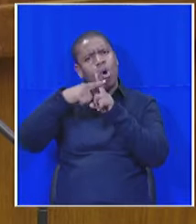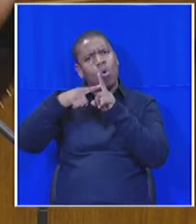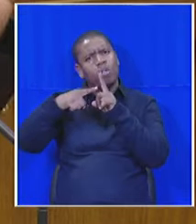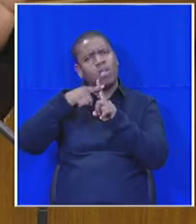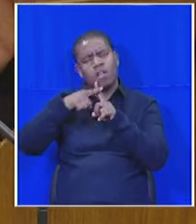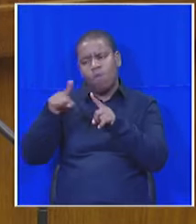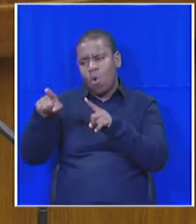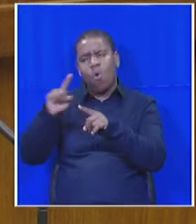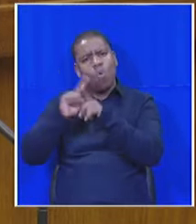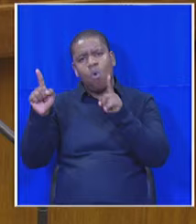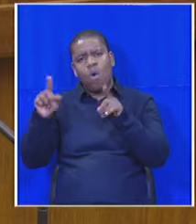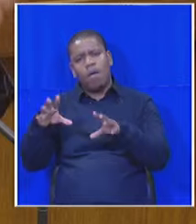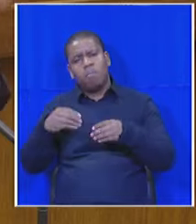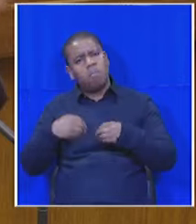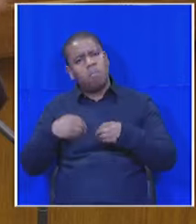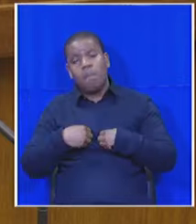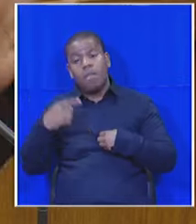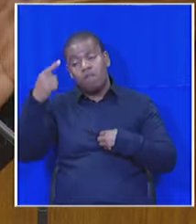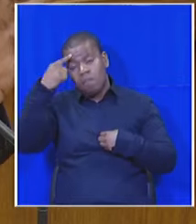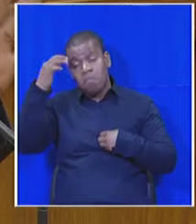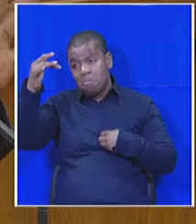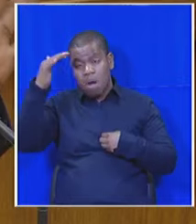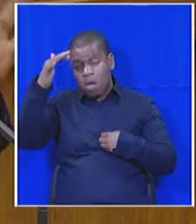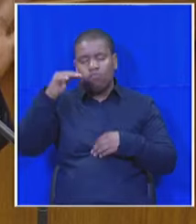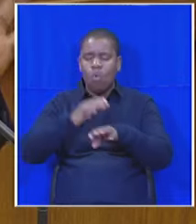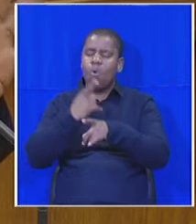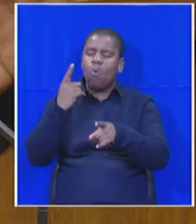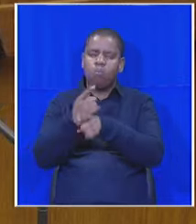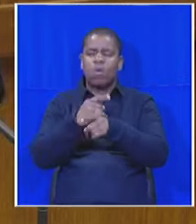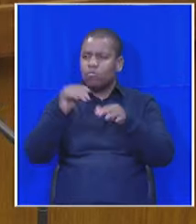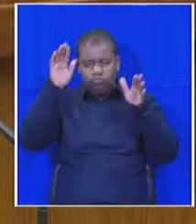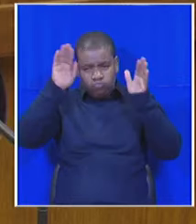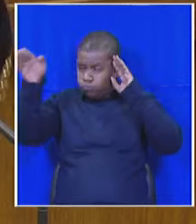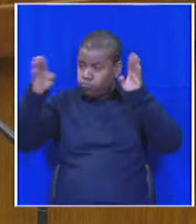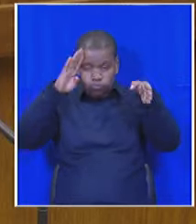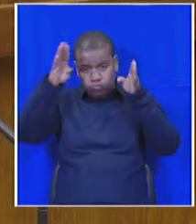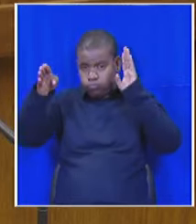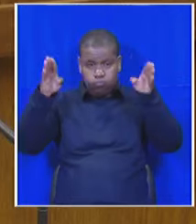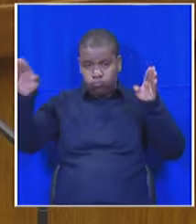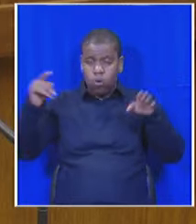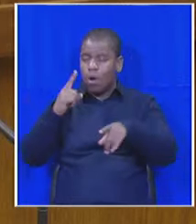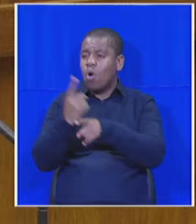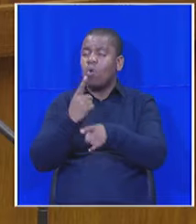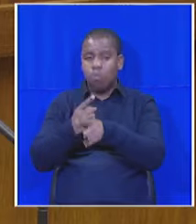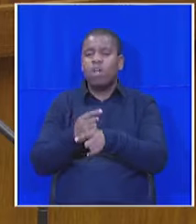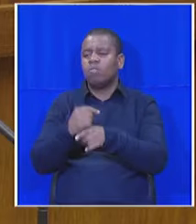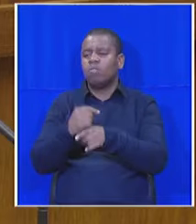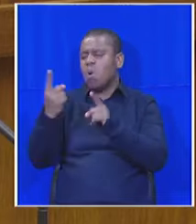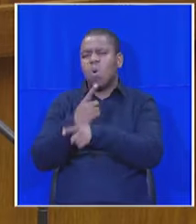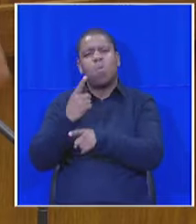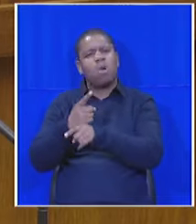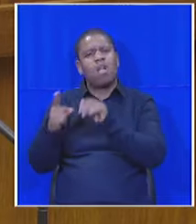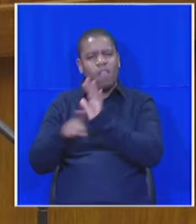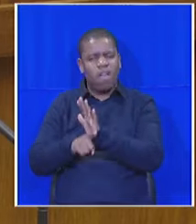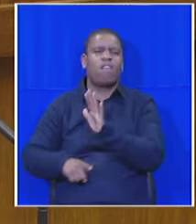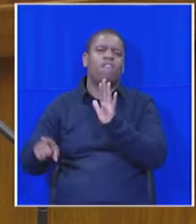minds to wander into million directions, tapering into one thing, negativity. So